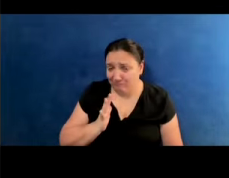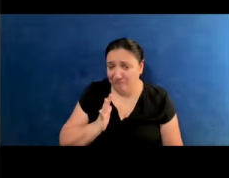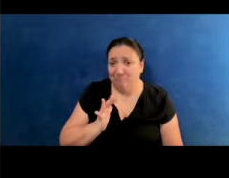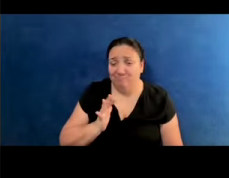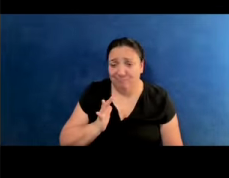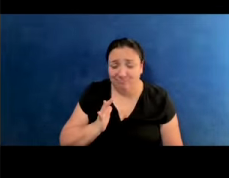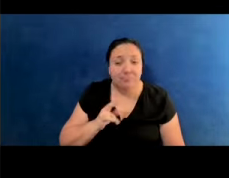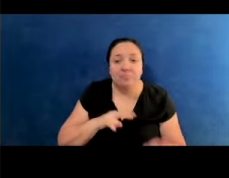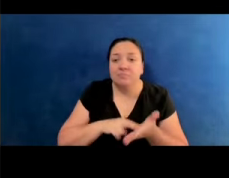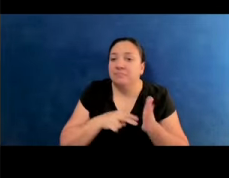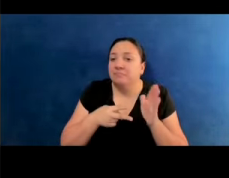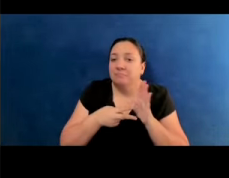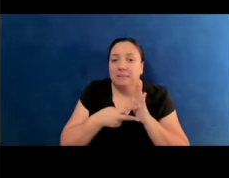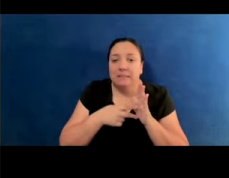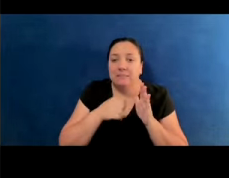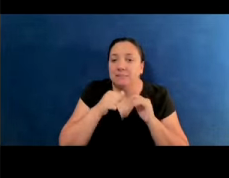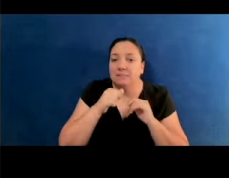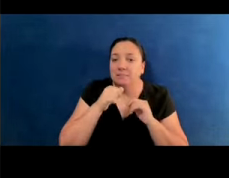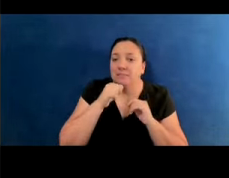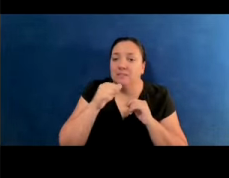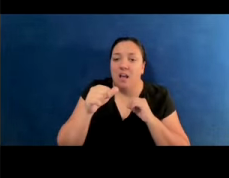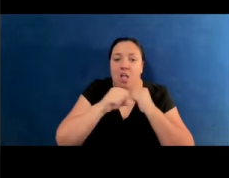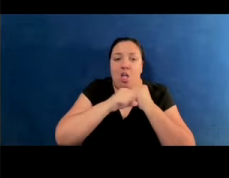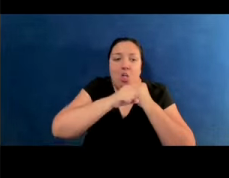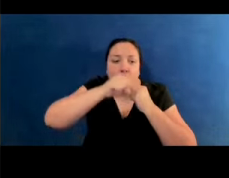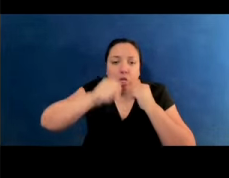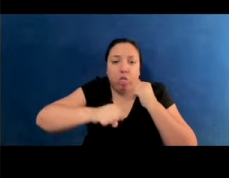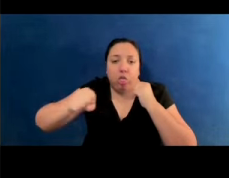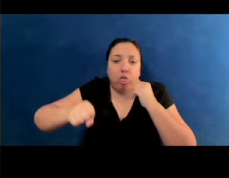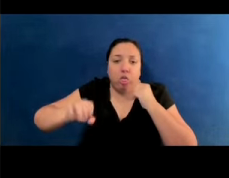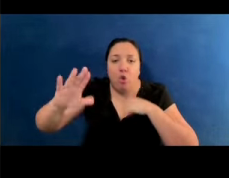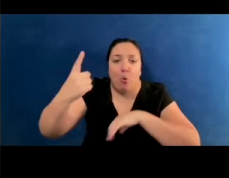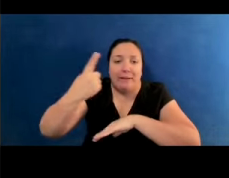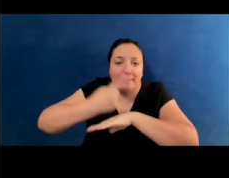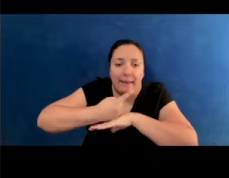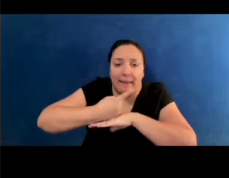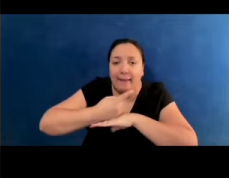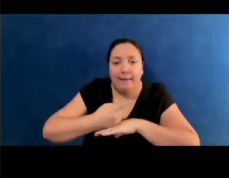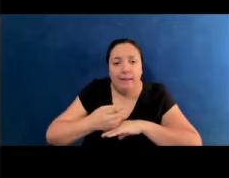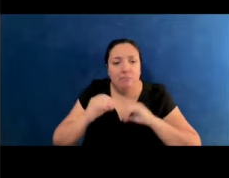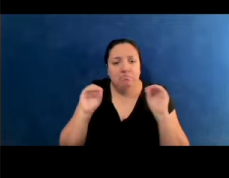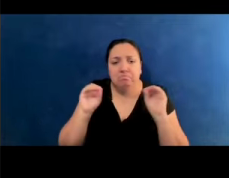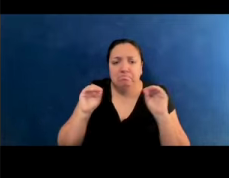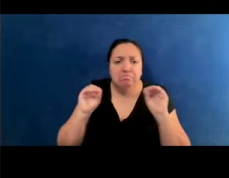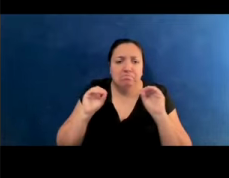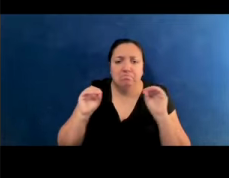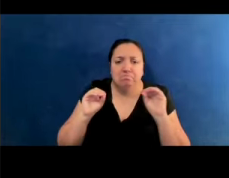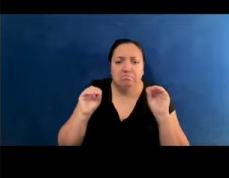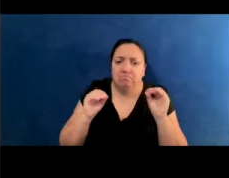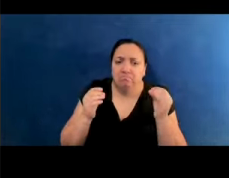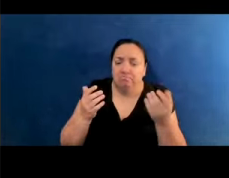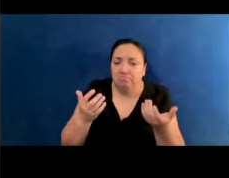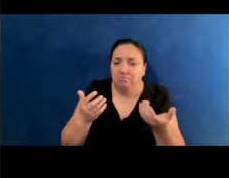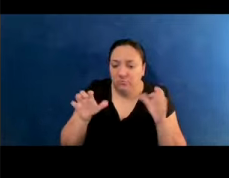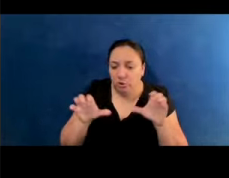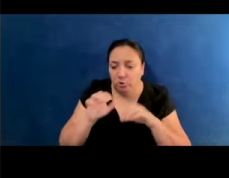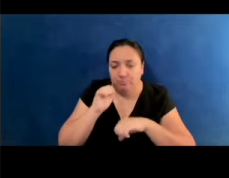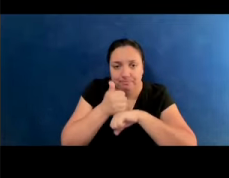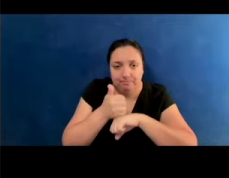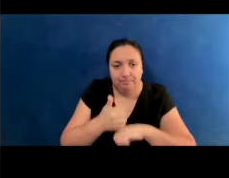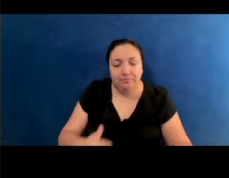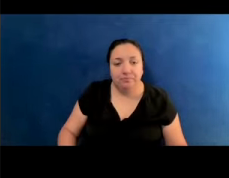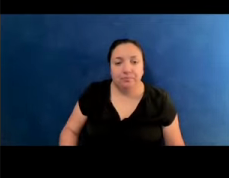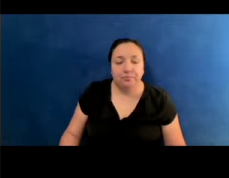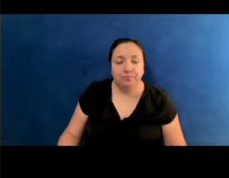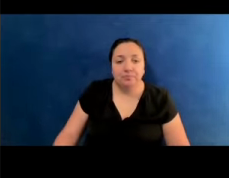is not, does not take a lot out of your day or out of your time to be able to do that.